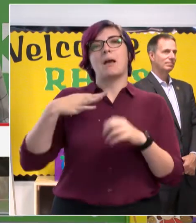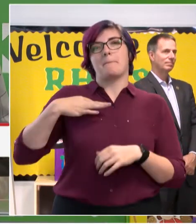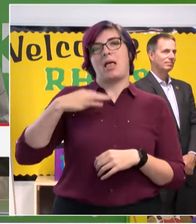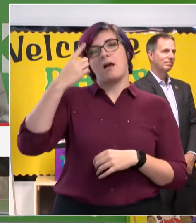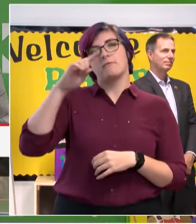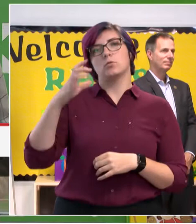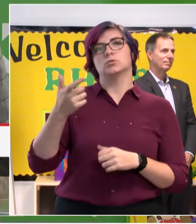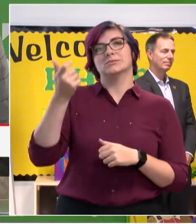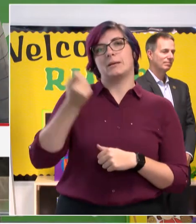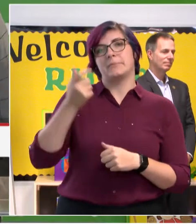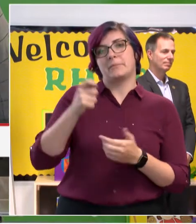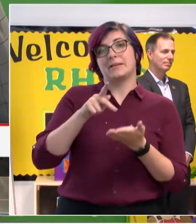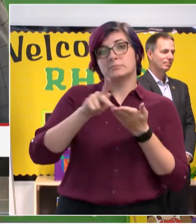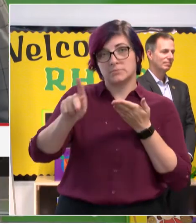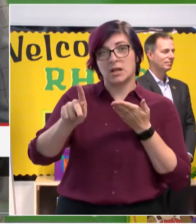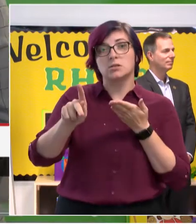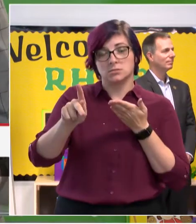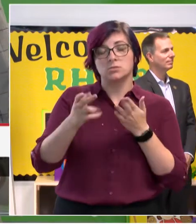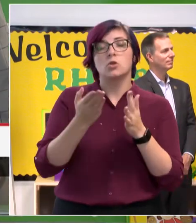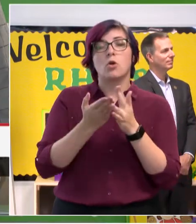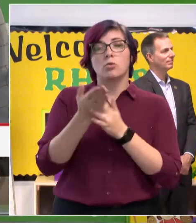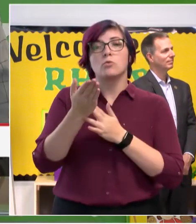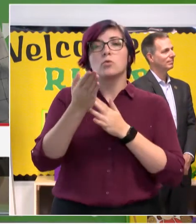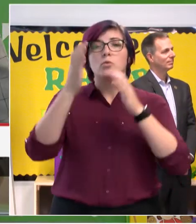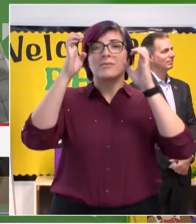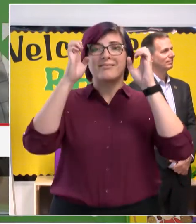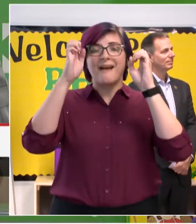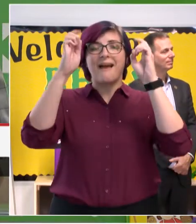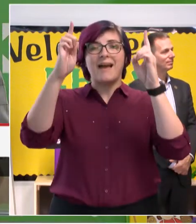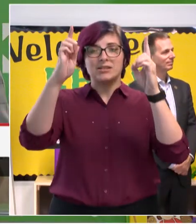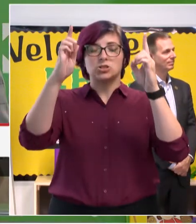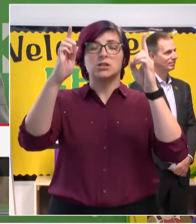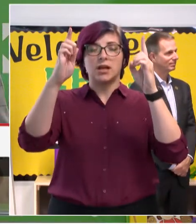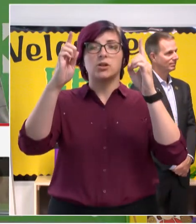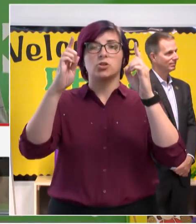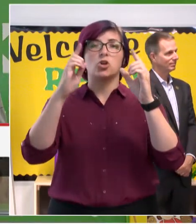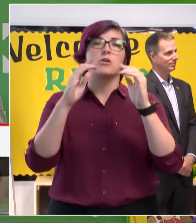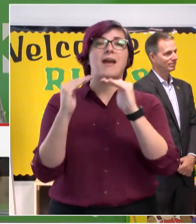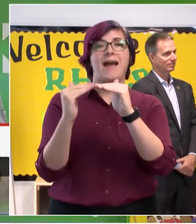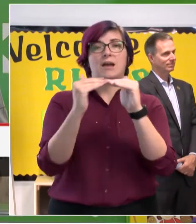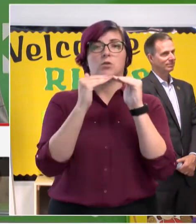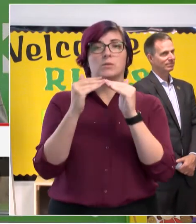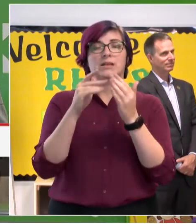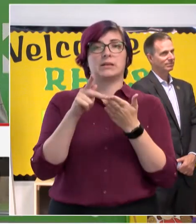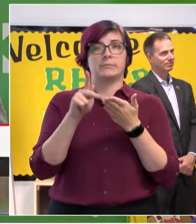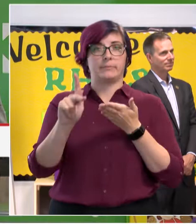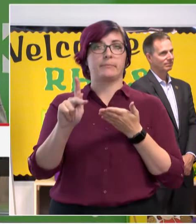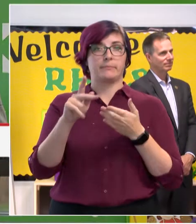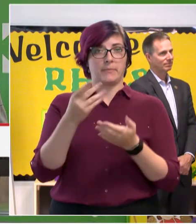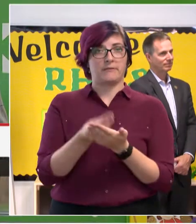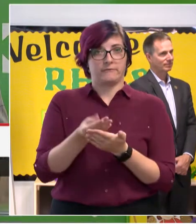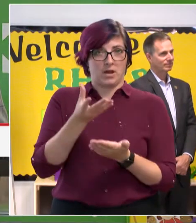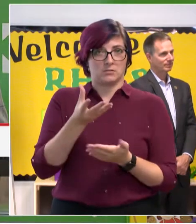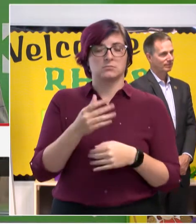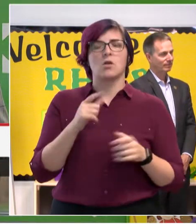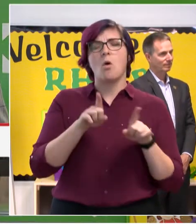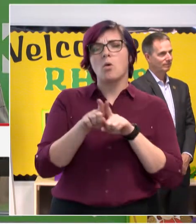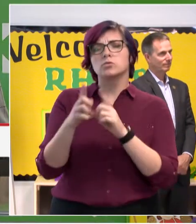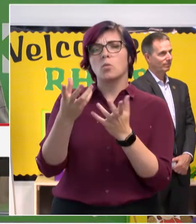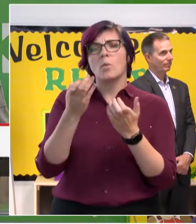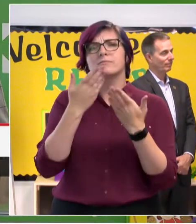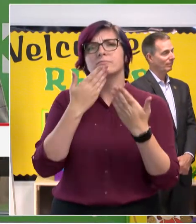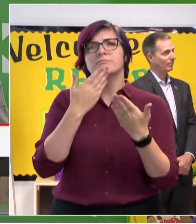Early Childhood Educator Pay Equity Fund. I also want to thank the men and women who helped